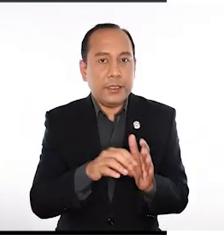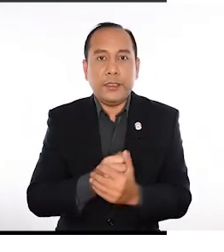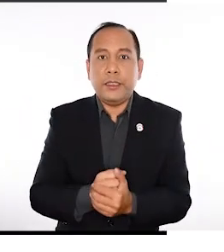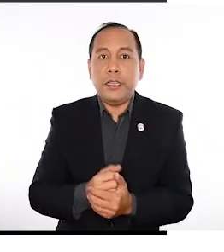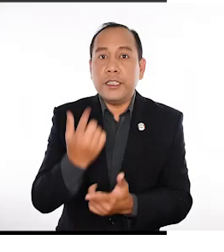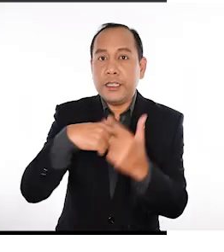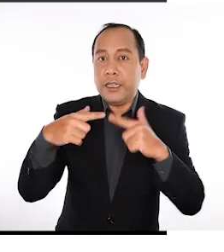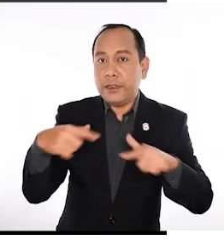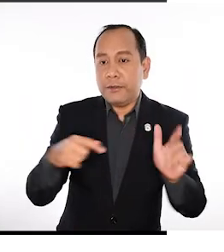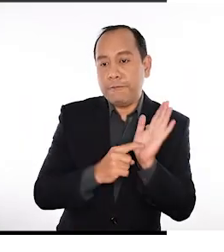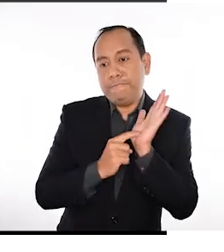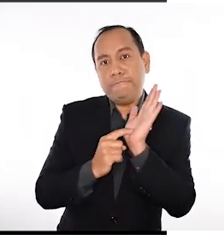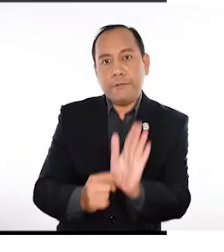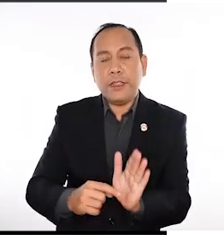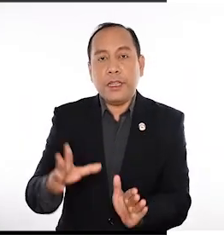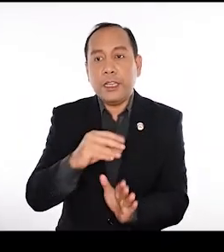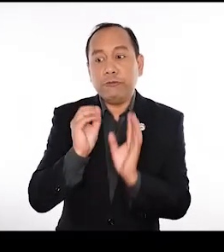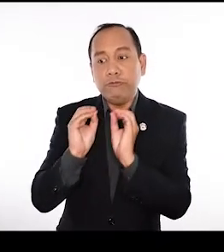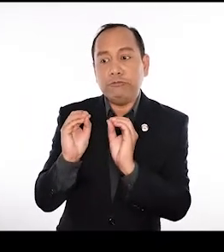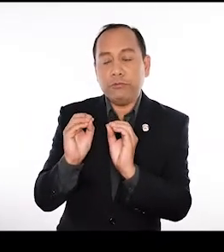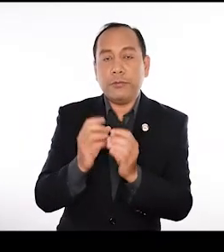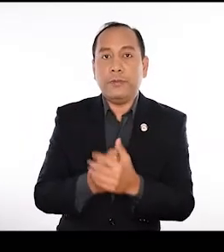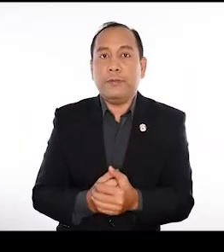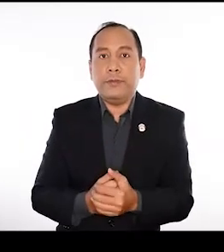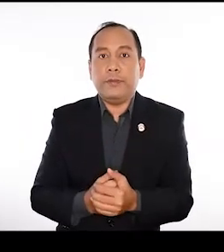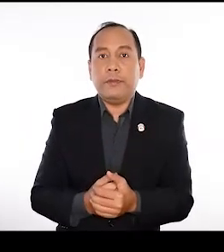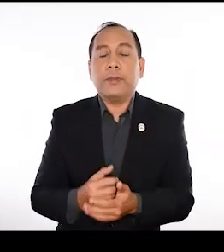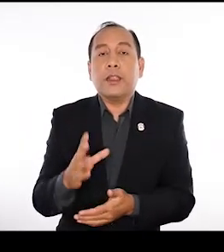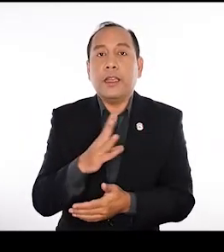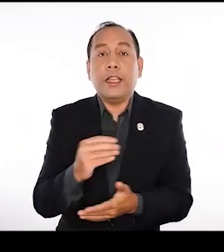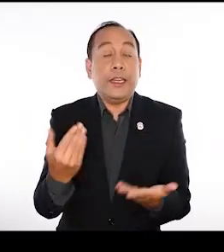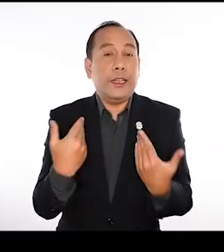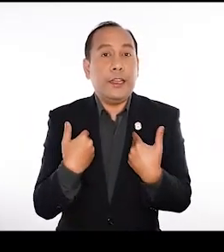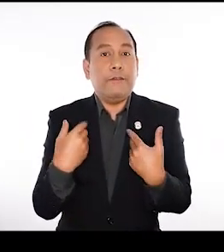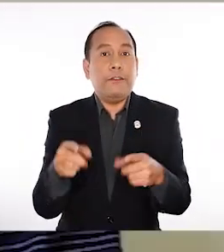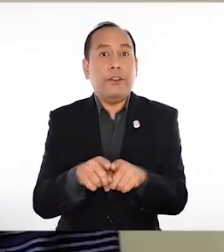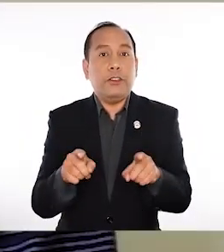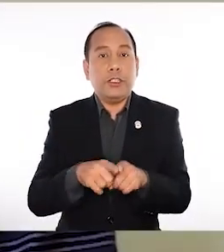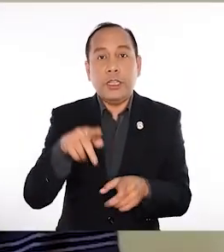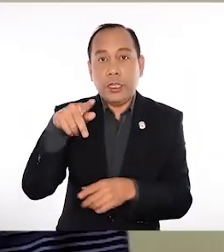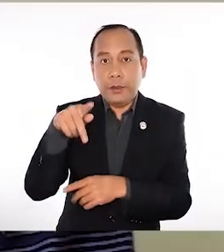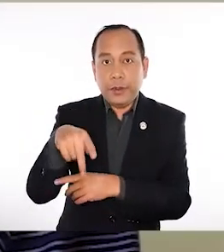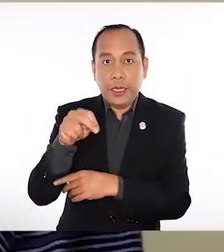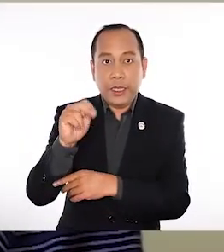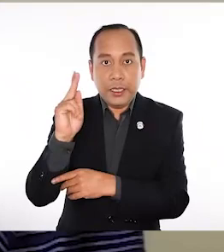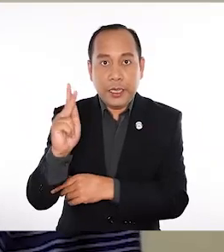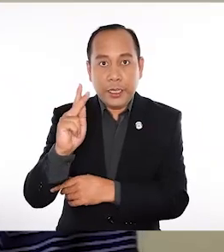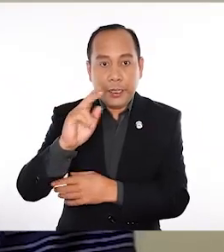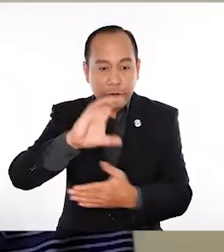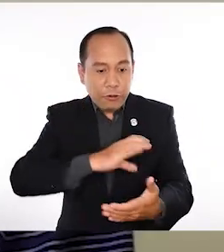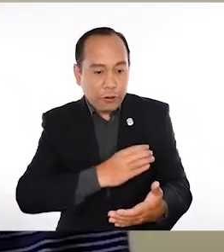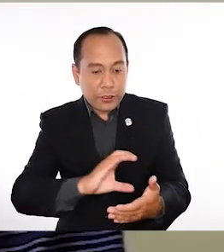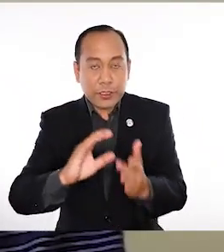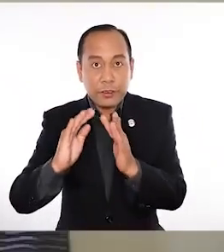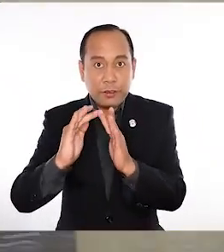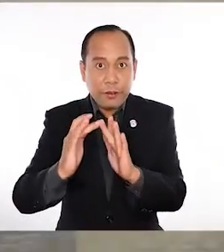language presentation and tutorial, at mayroon po kaming PNK concert online.